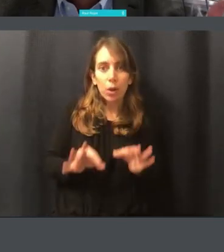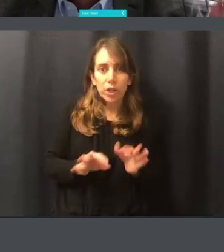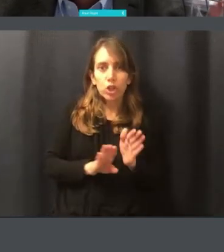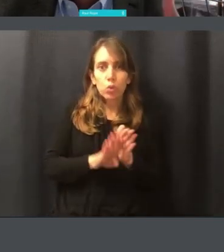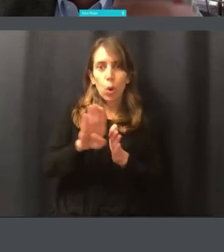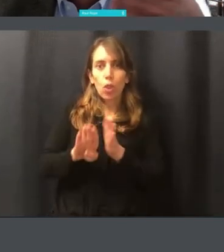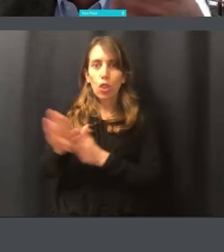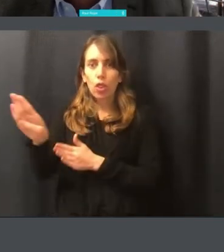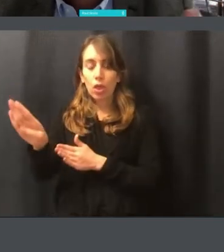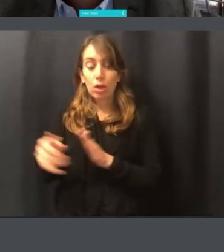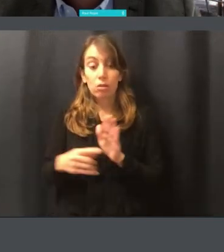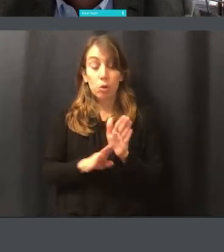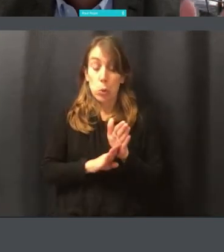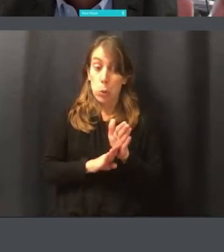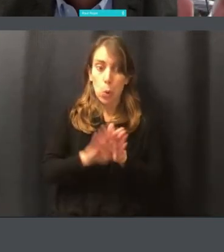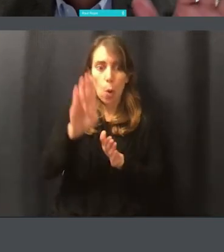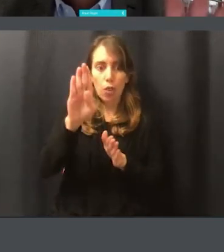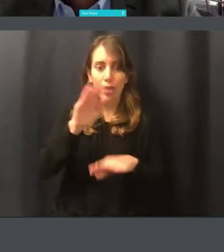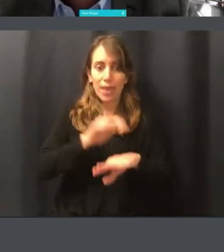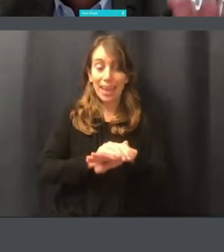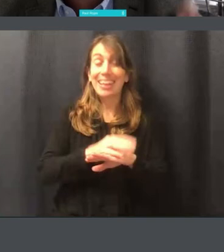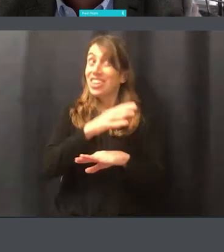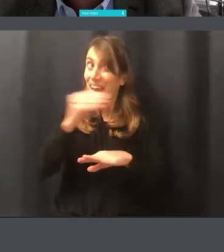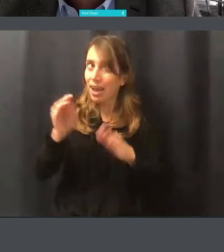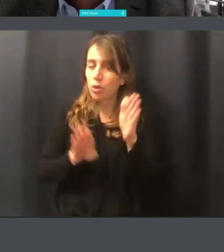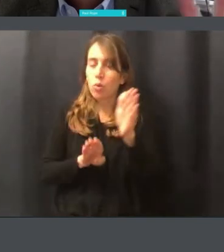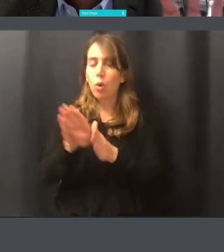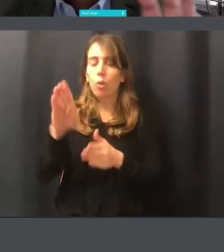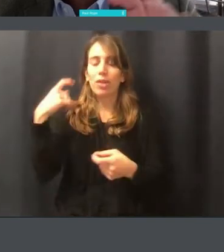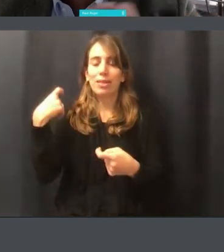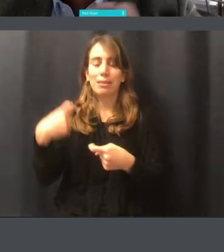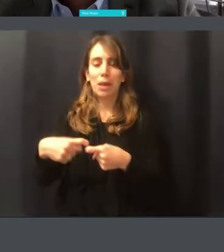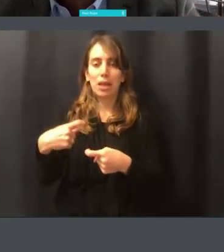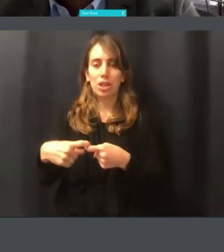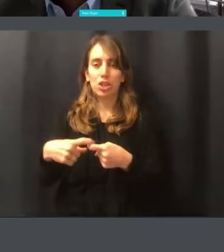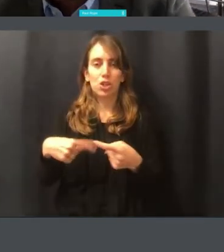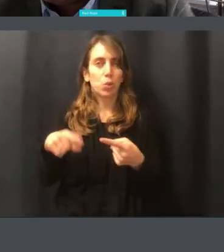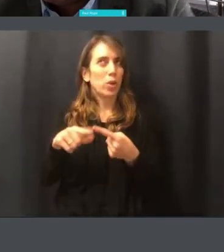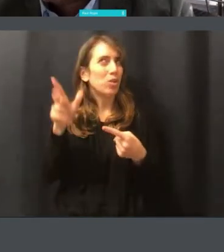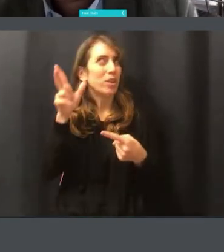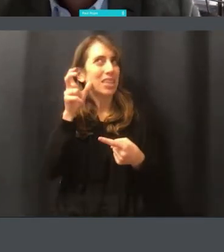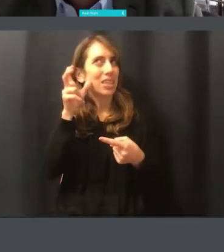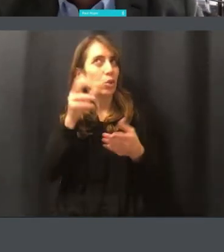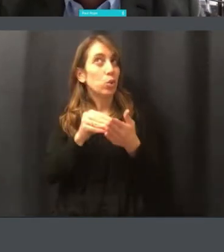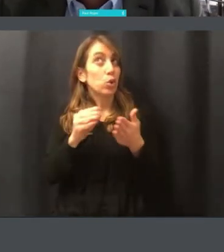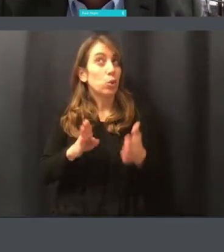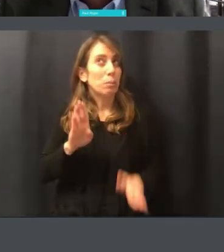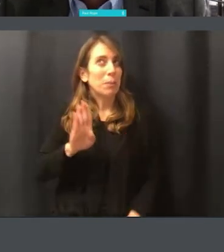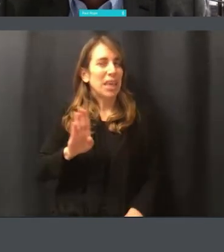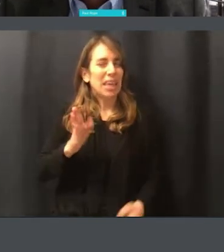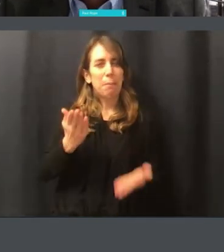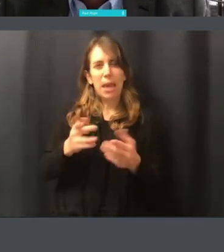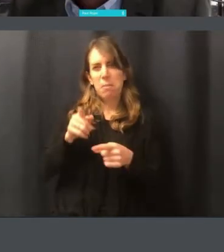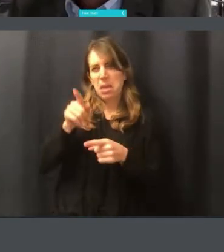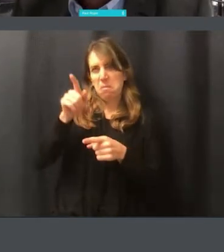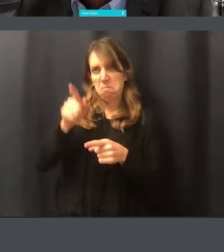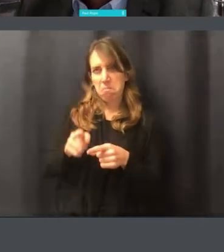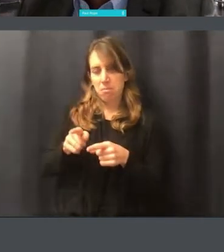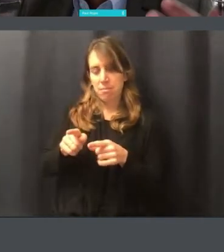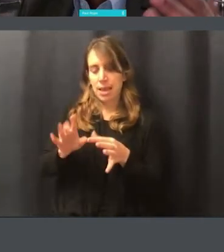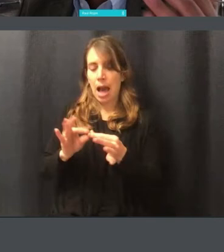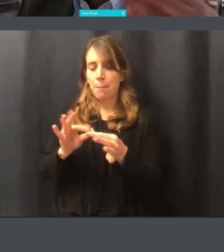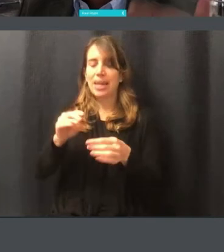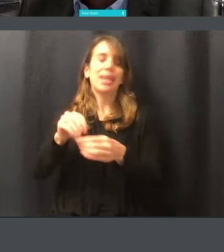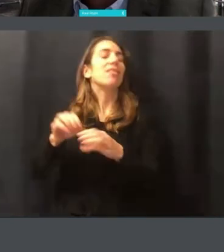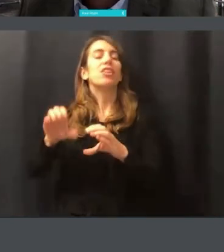their English and growth in their Spanish. So once you listen to student B, if people want to comment on the chat, let's see which student you think